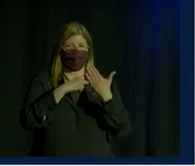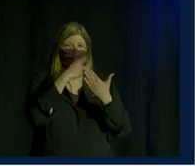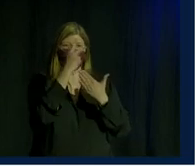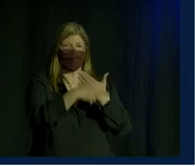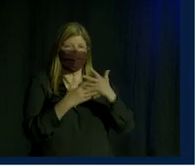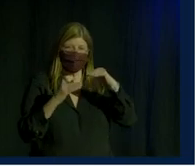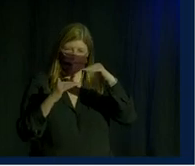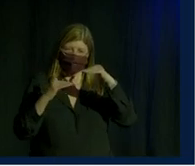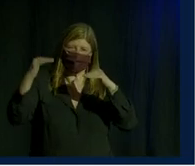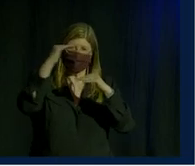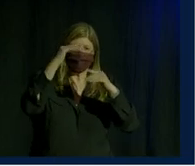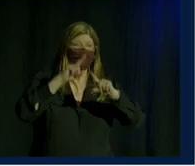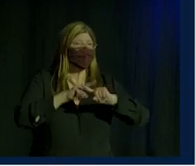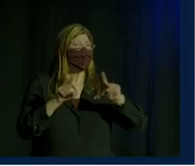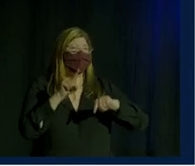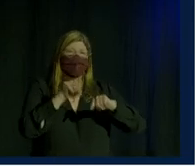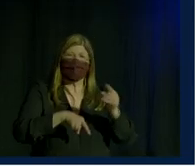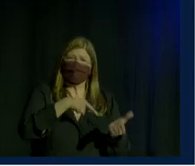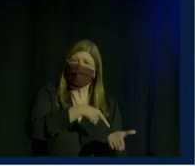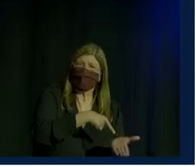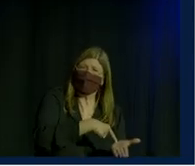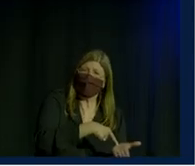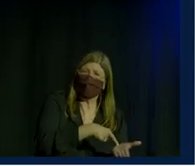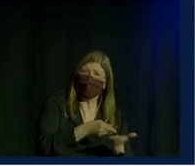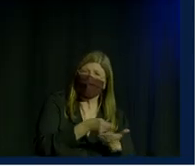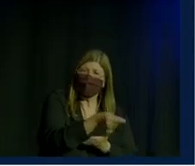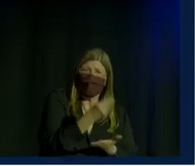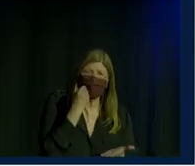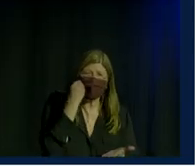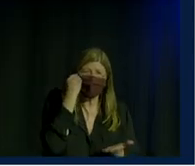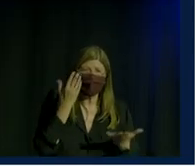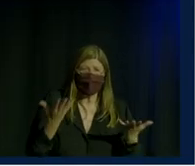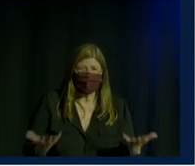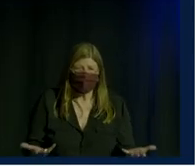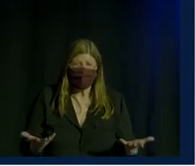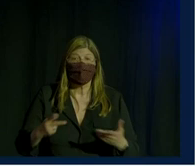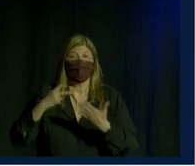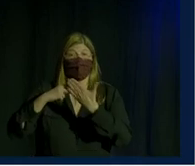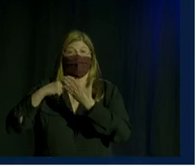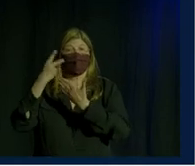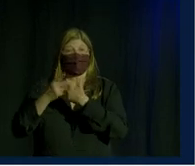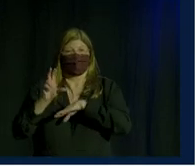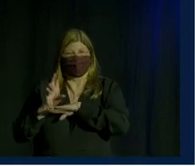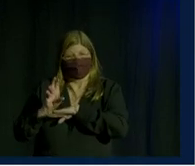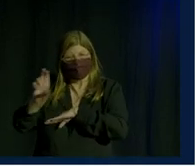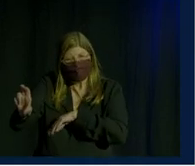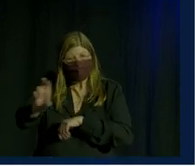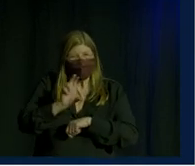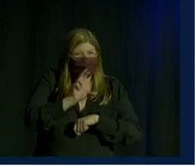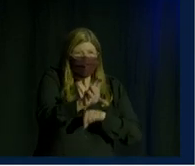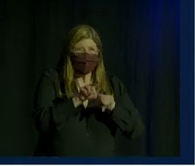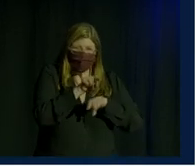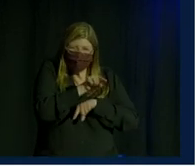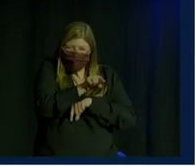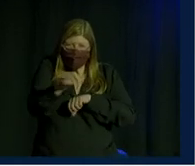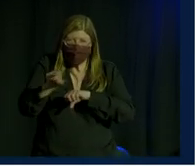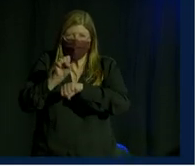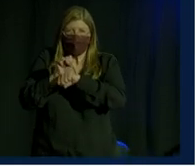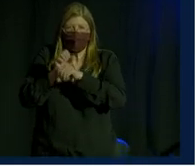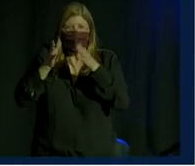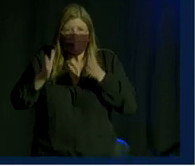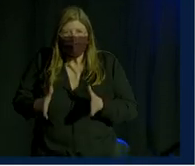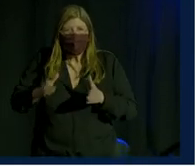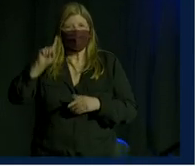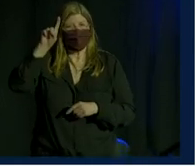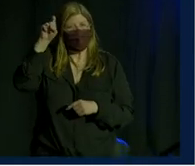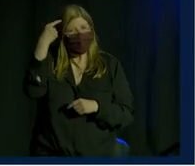Landed's down payment program invests alongside employees working in education, government, healthcare, to help